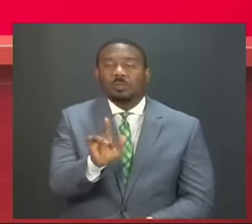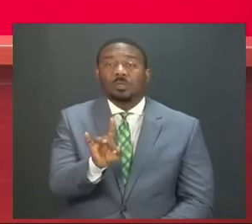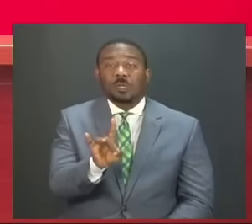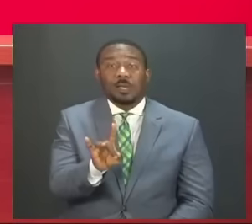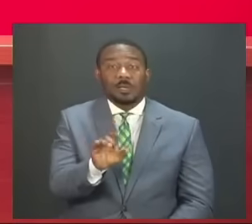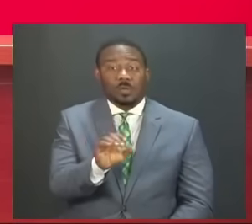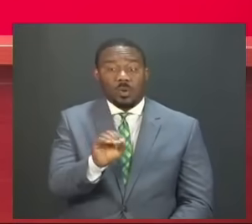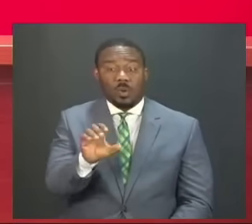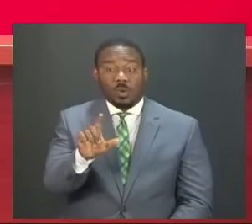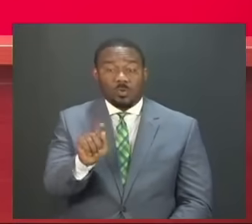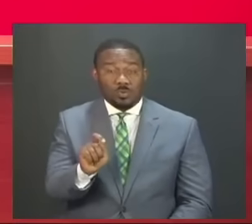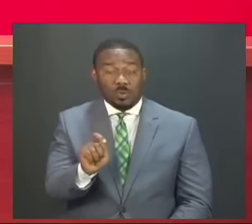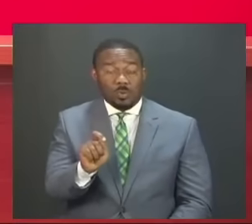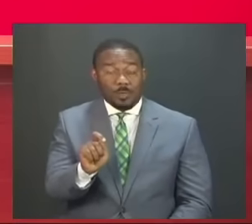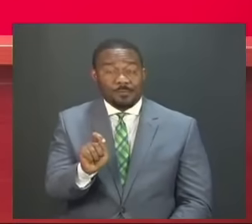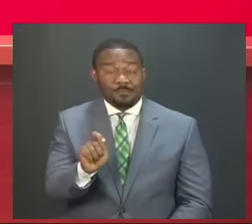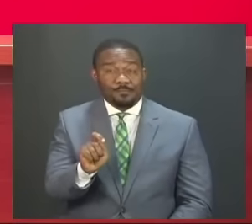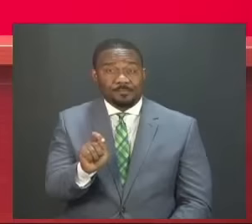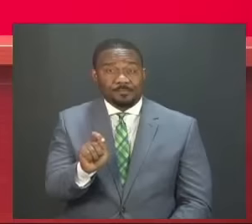October